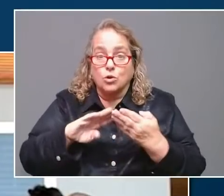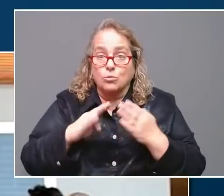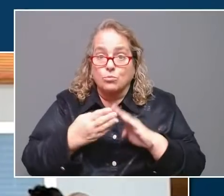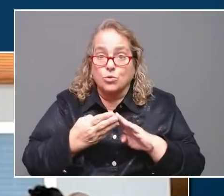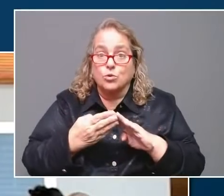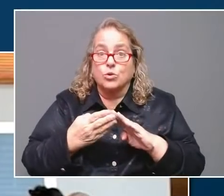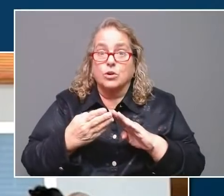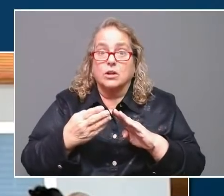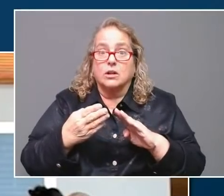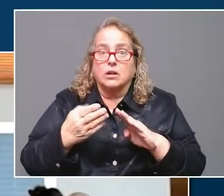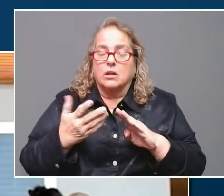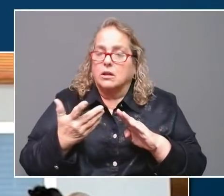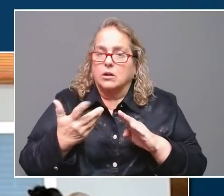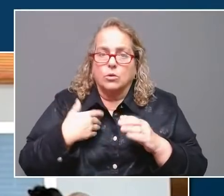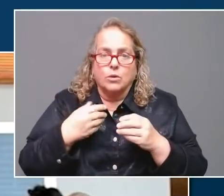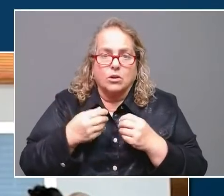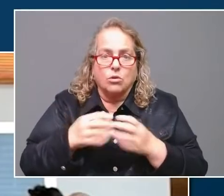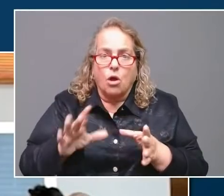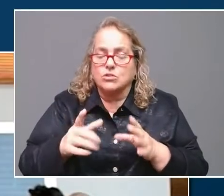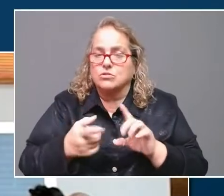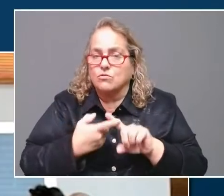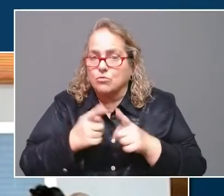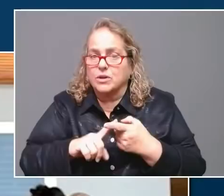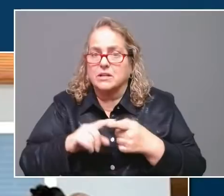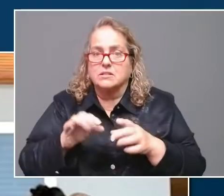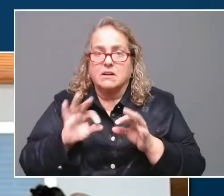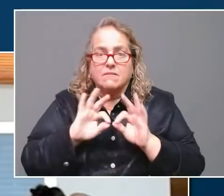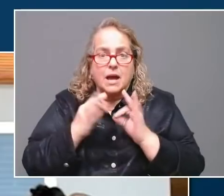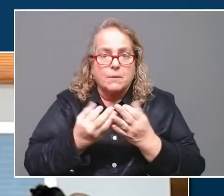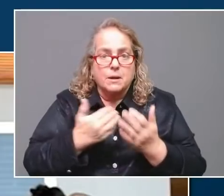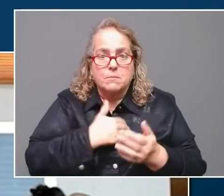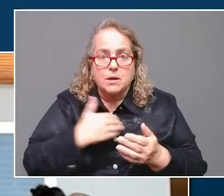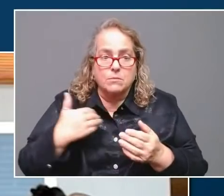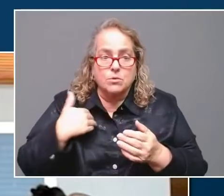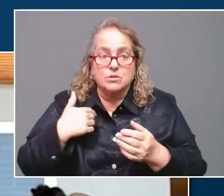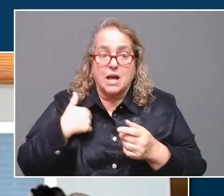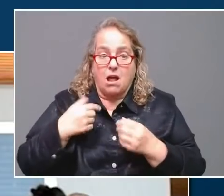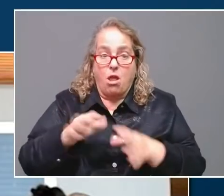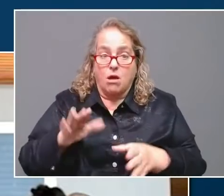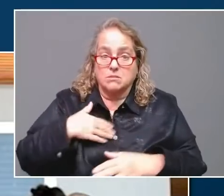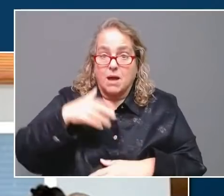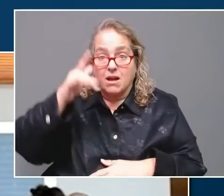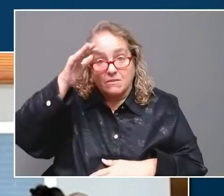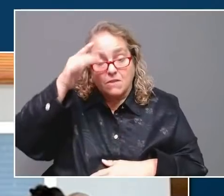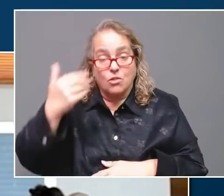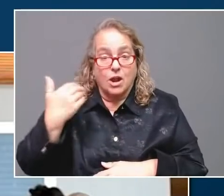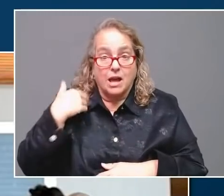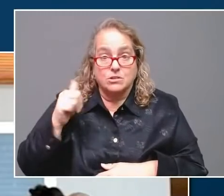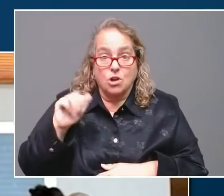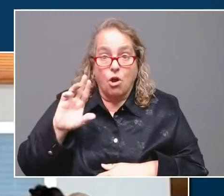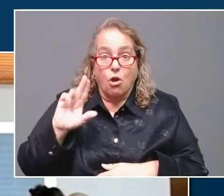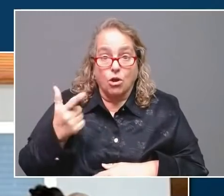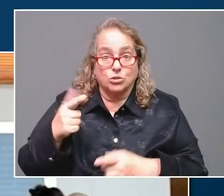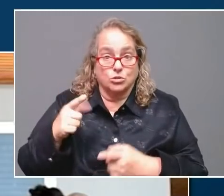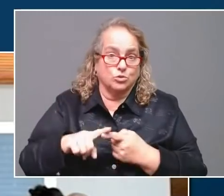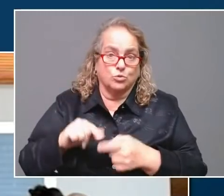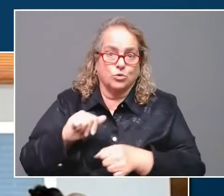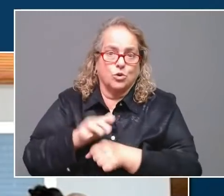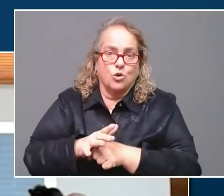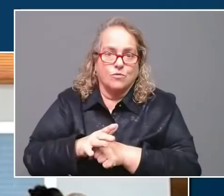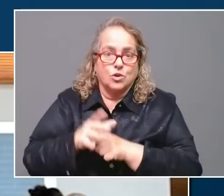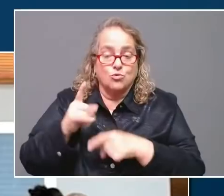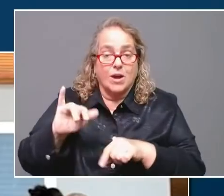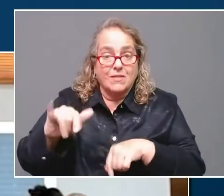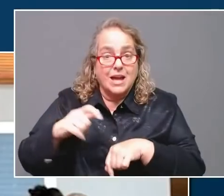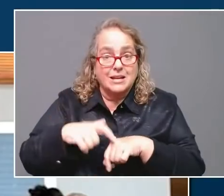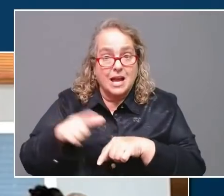lost neighbors, friends, family members. I lost my father last August to COVID. During that time, he was able to be cared for